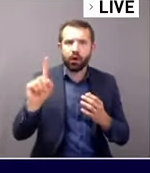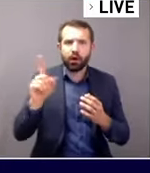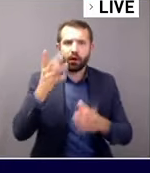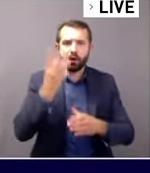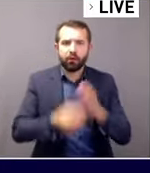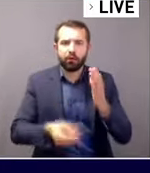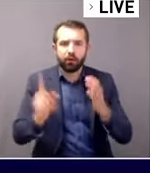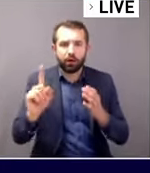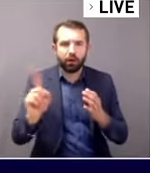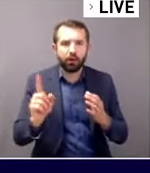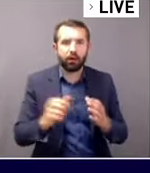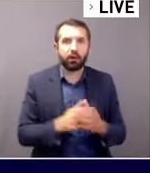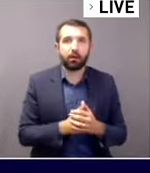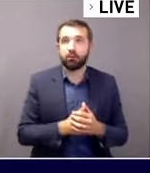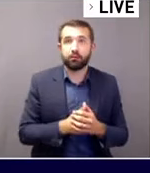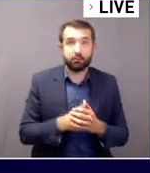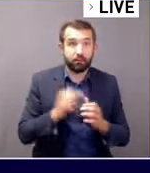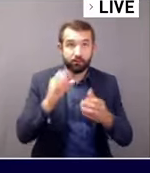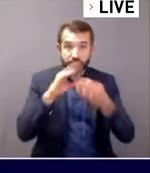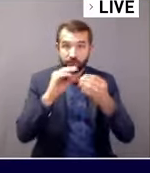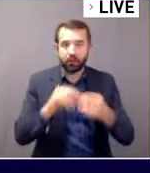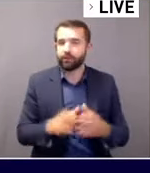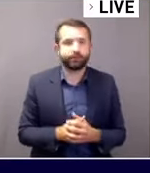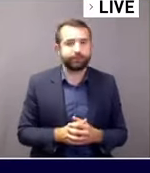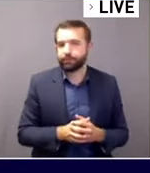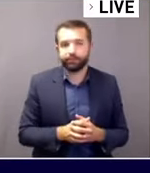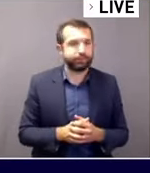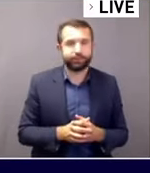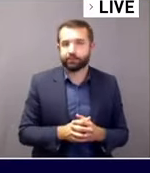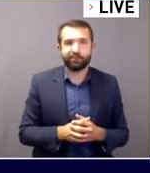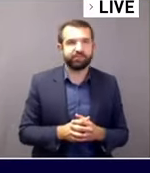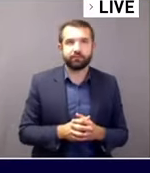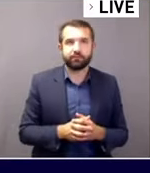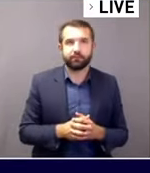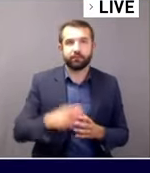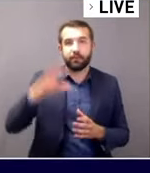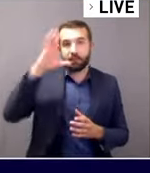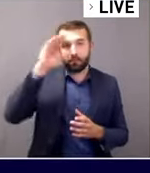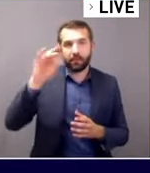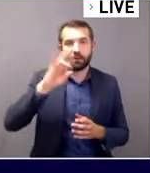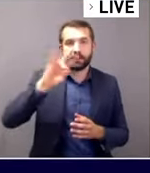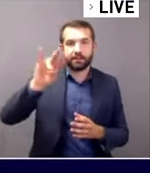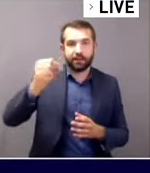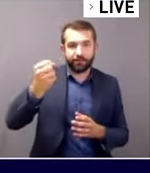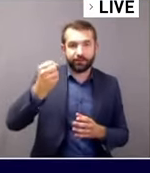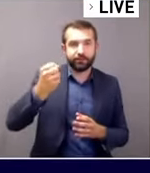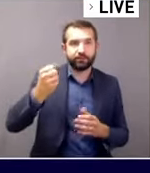not. All I can say is that it was a man in his 70s from Somerset County.